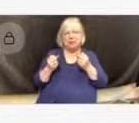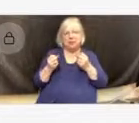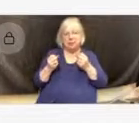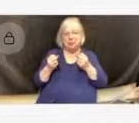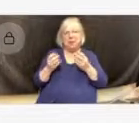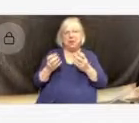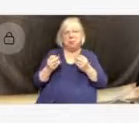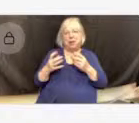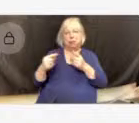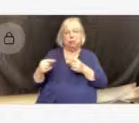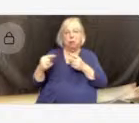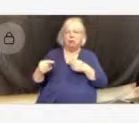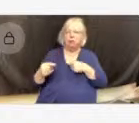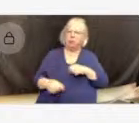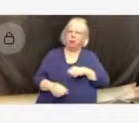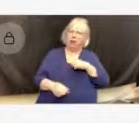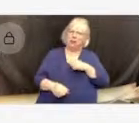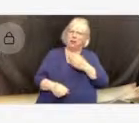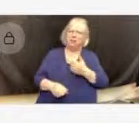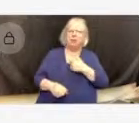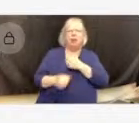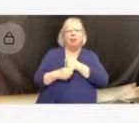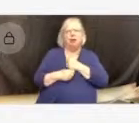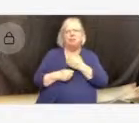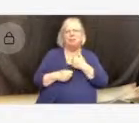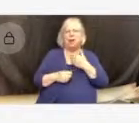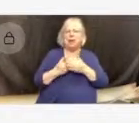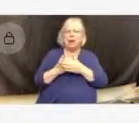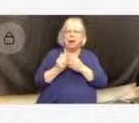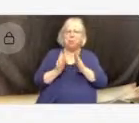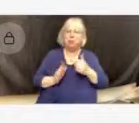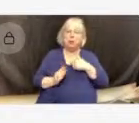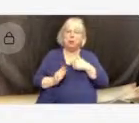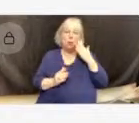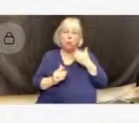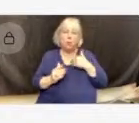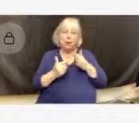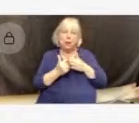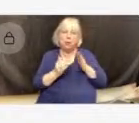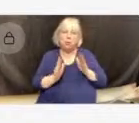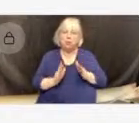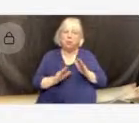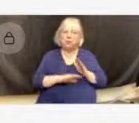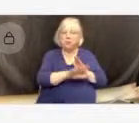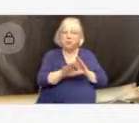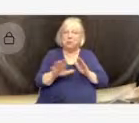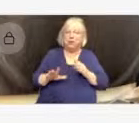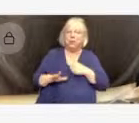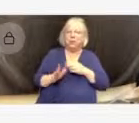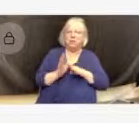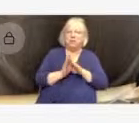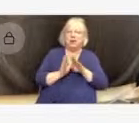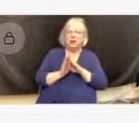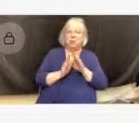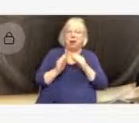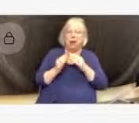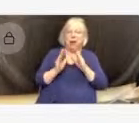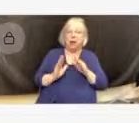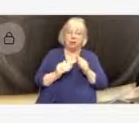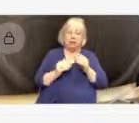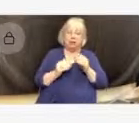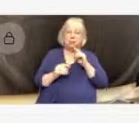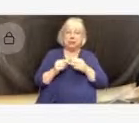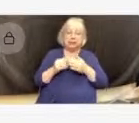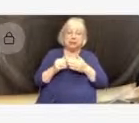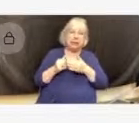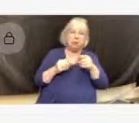proud to live there, love my neighbors, know my neighbors. we've developed a house nearby and